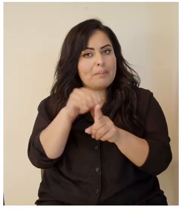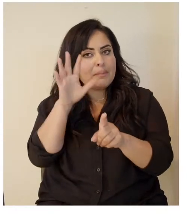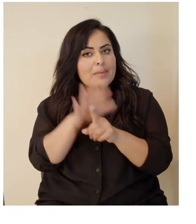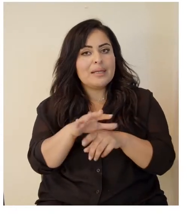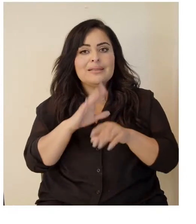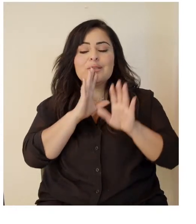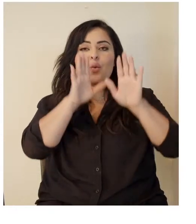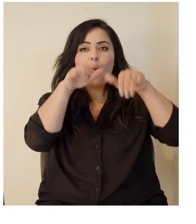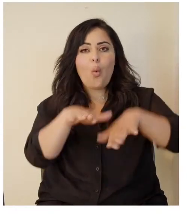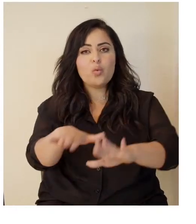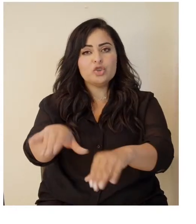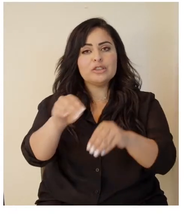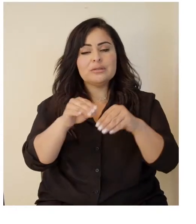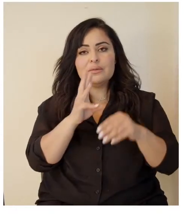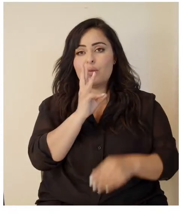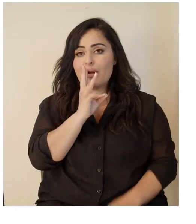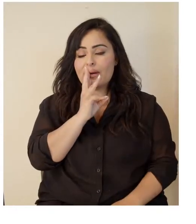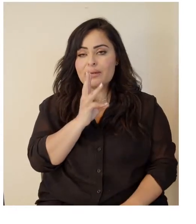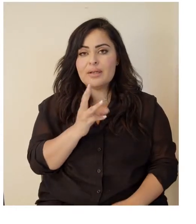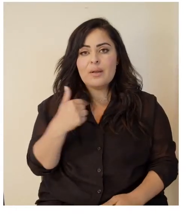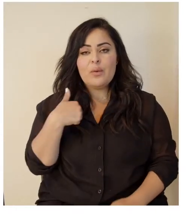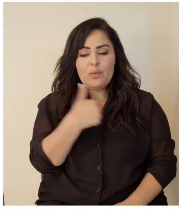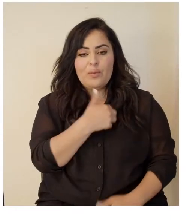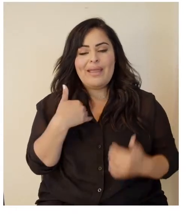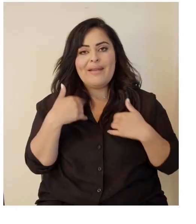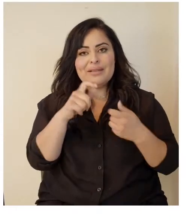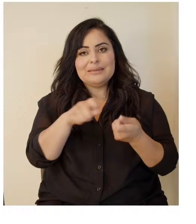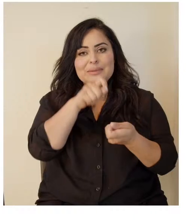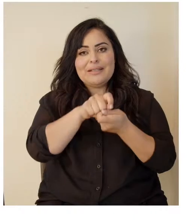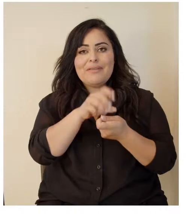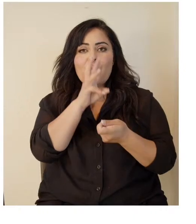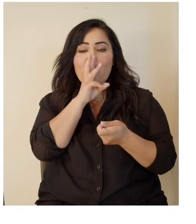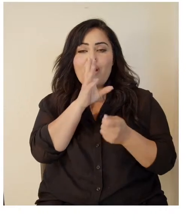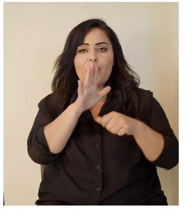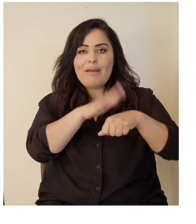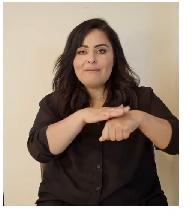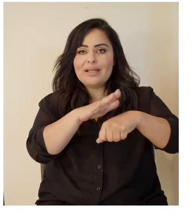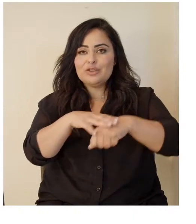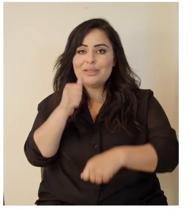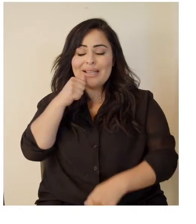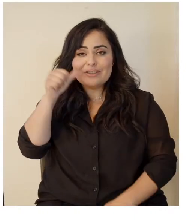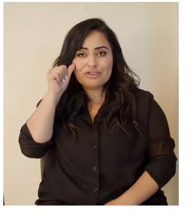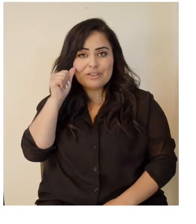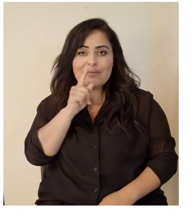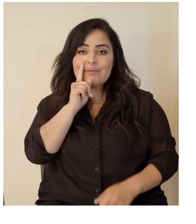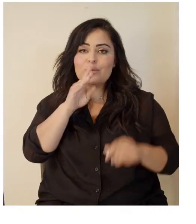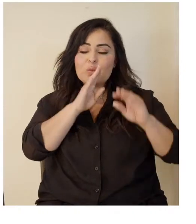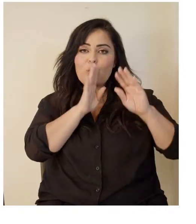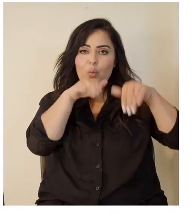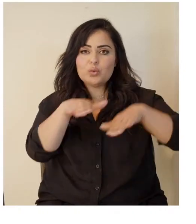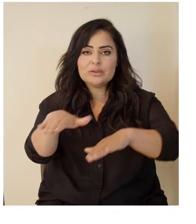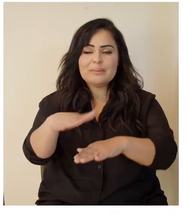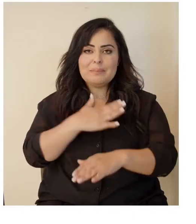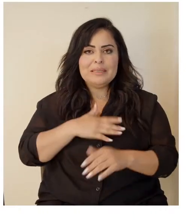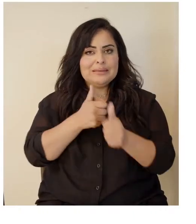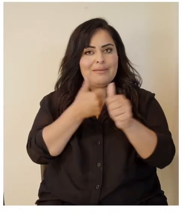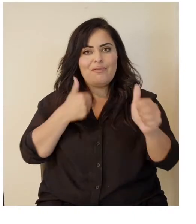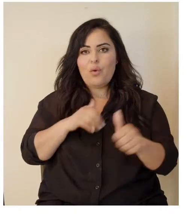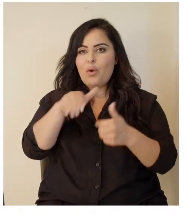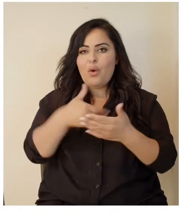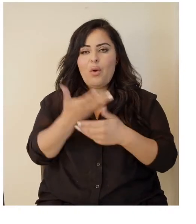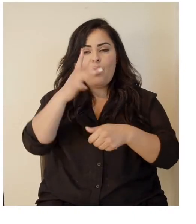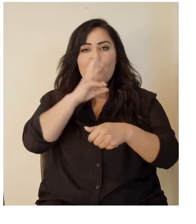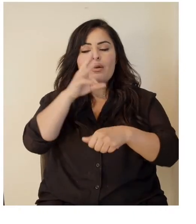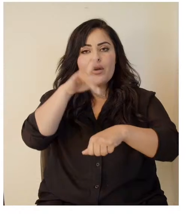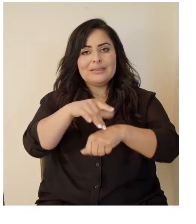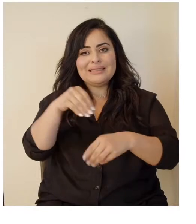waters. We at the LA County Public Health have issued a specific ocean water advisory yesterday. Please avoid all water contact